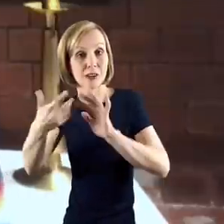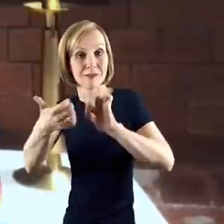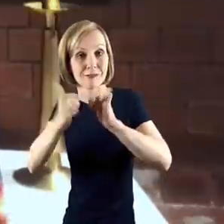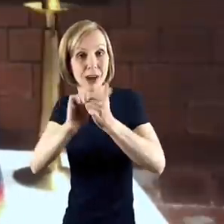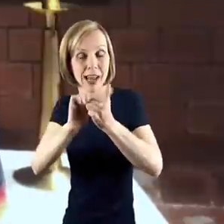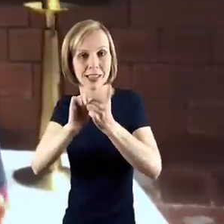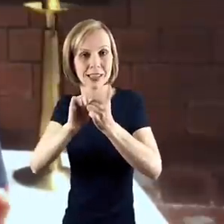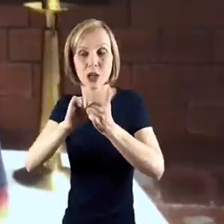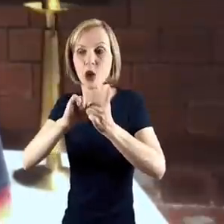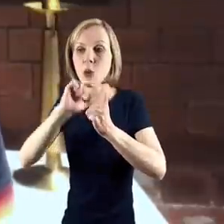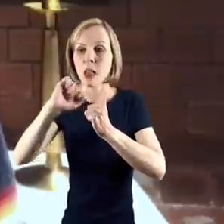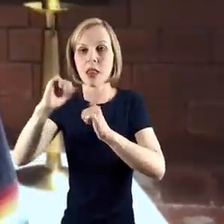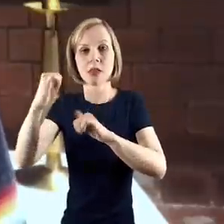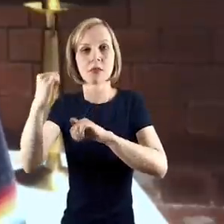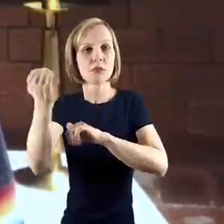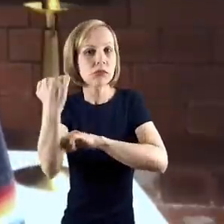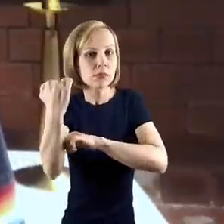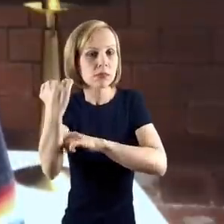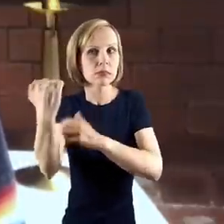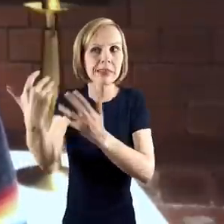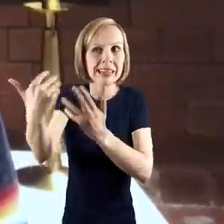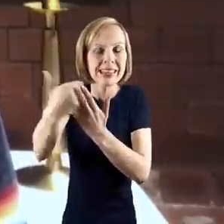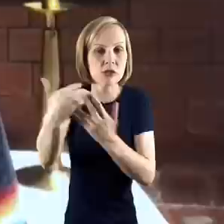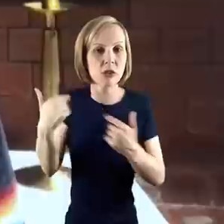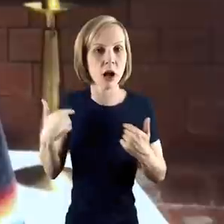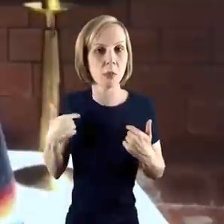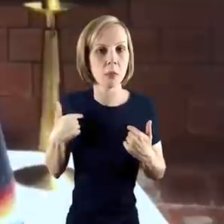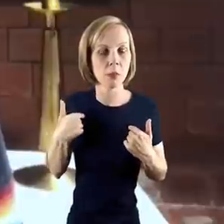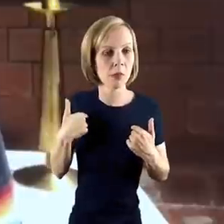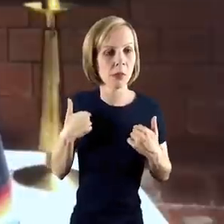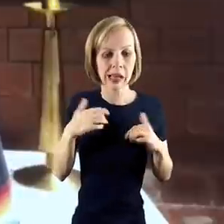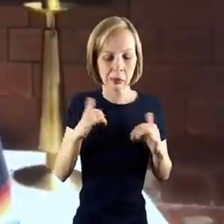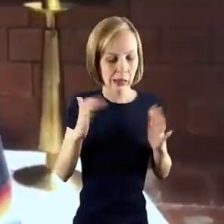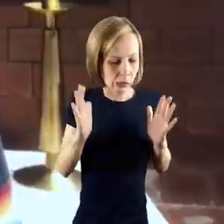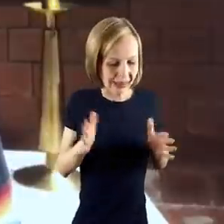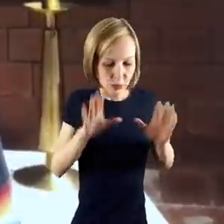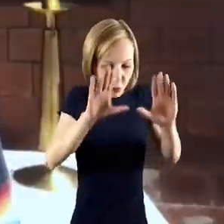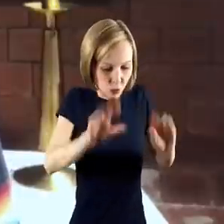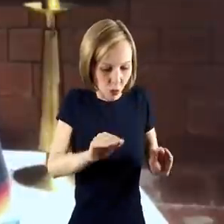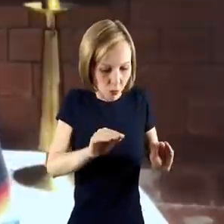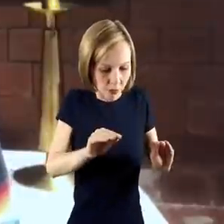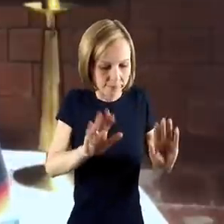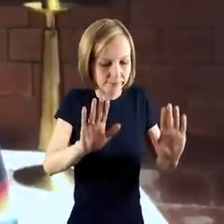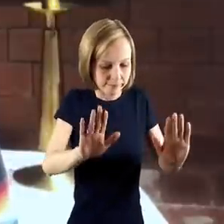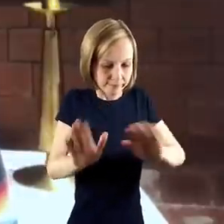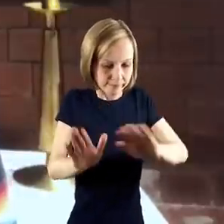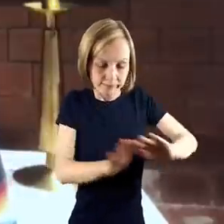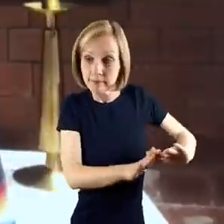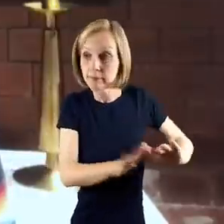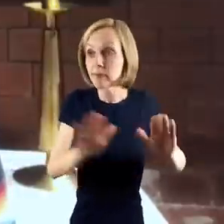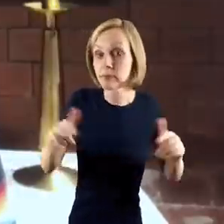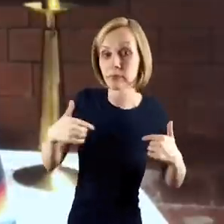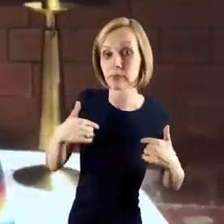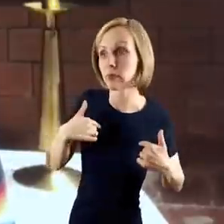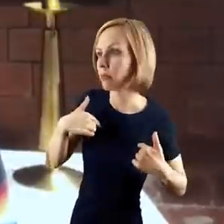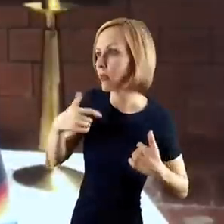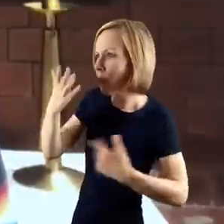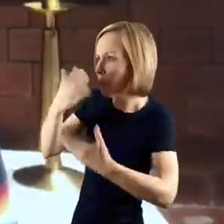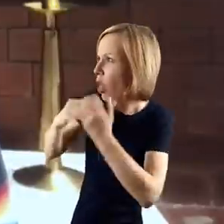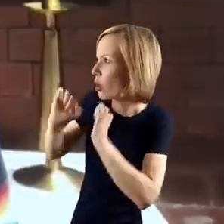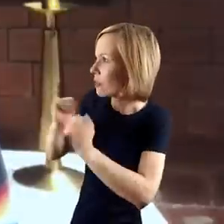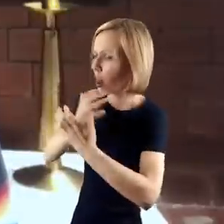door, even if I'm in the middle of something else, that might be the opportunity to learn something of God's love for